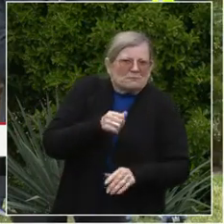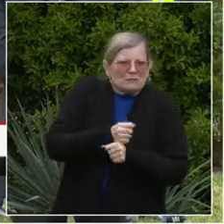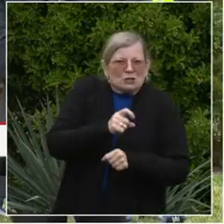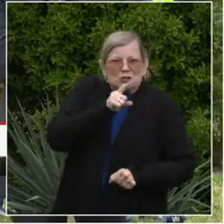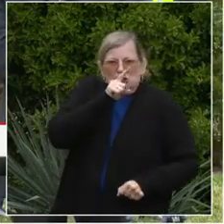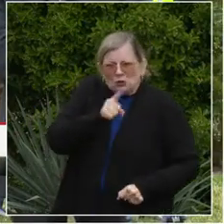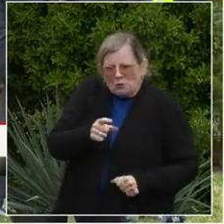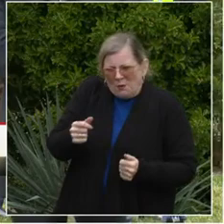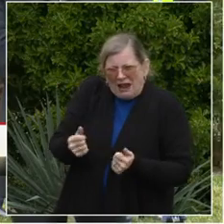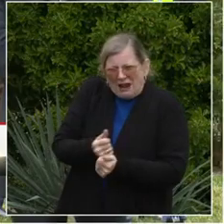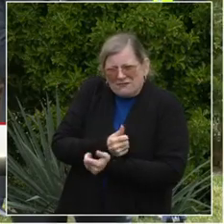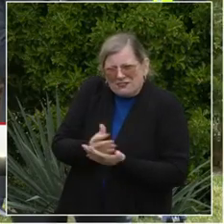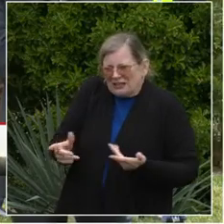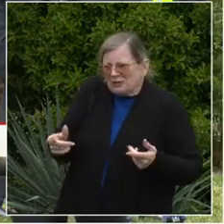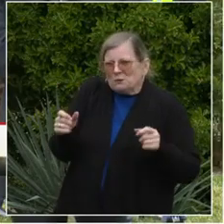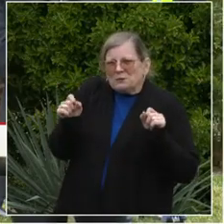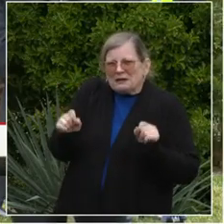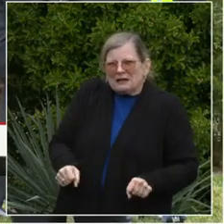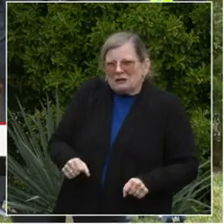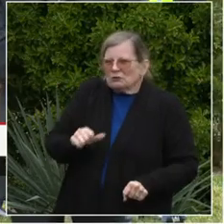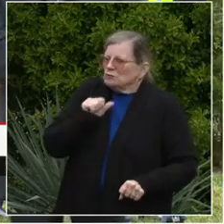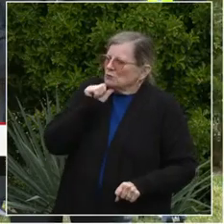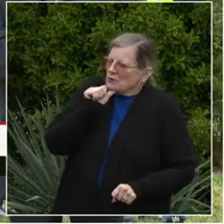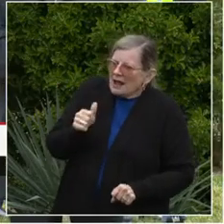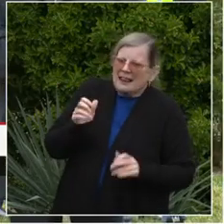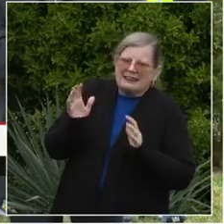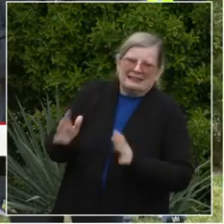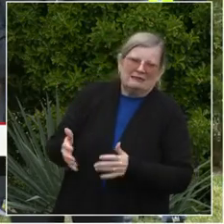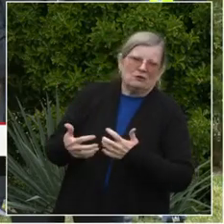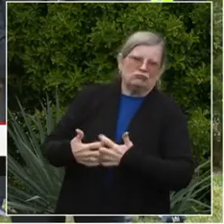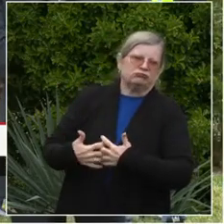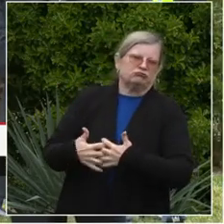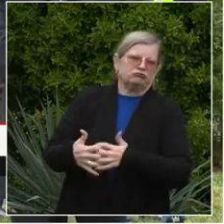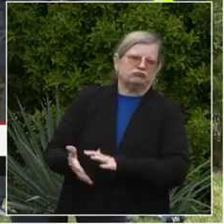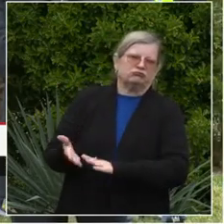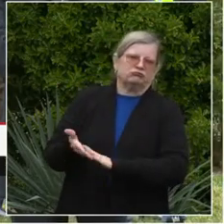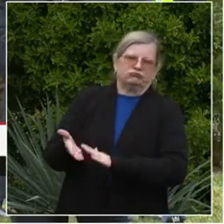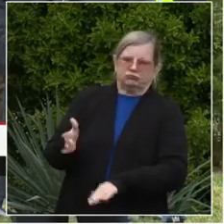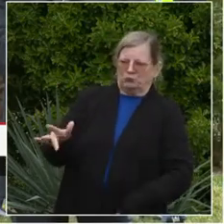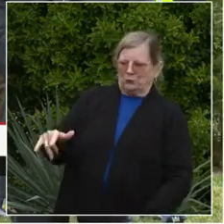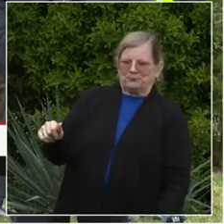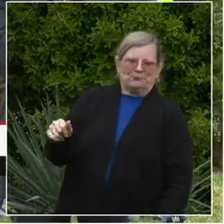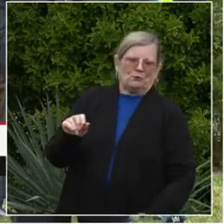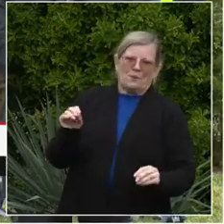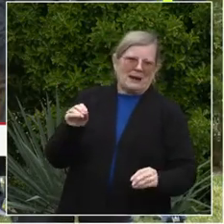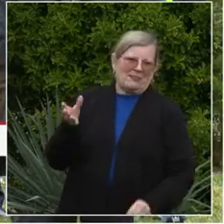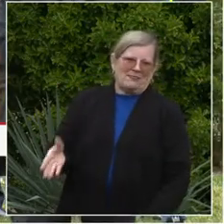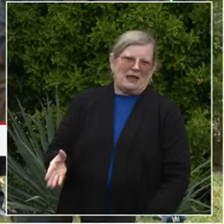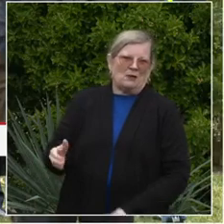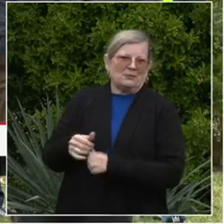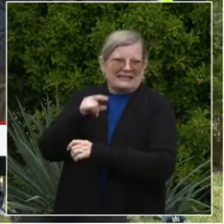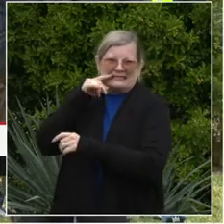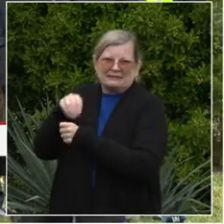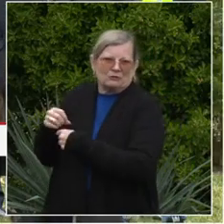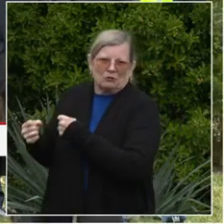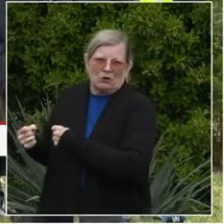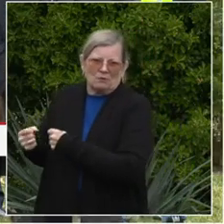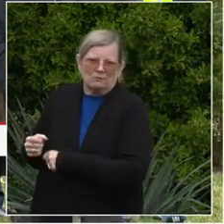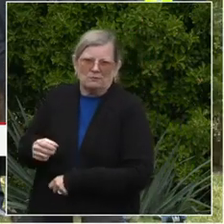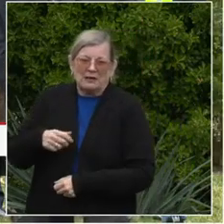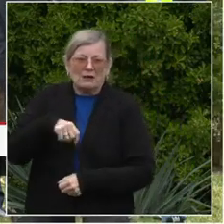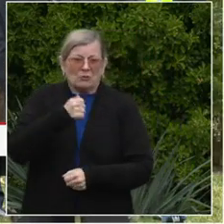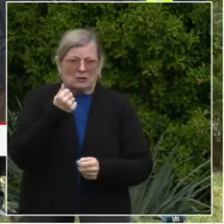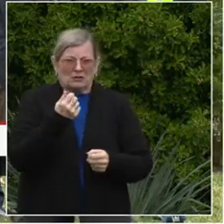we can so that we're not leaving our vehicles running unattended. That is very important. The other thing, the other 2 points that I wanted to